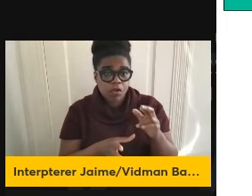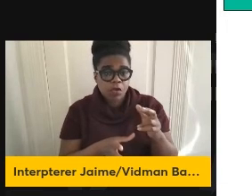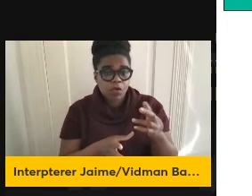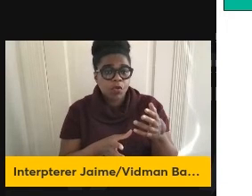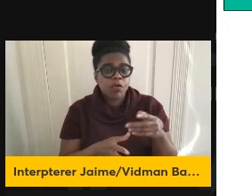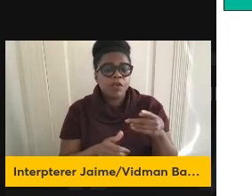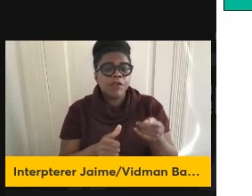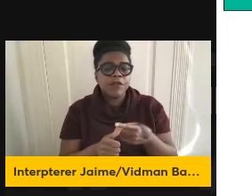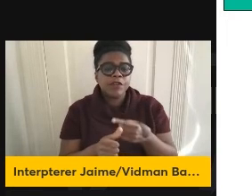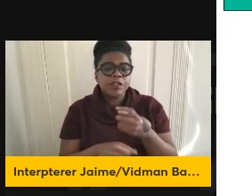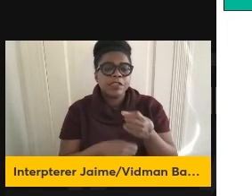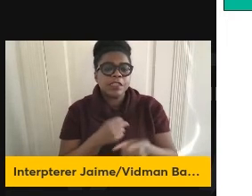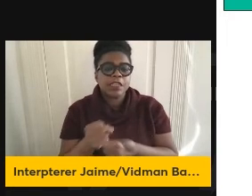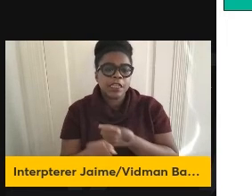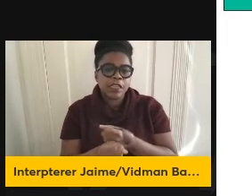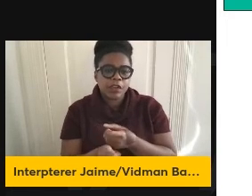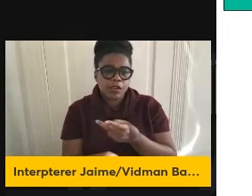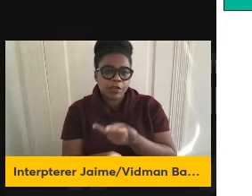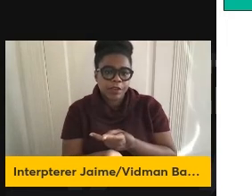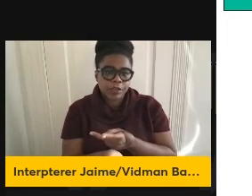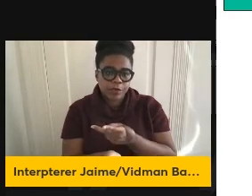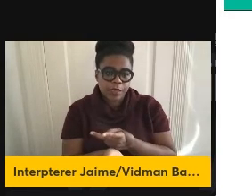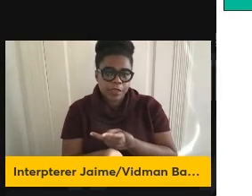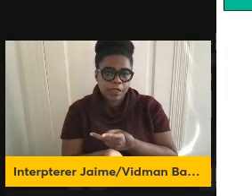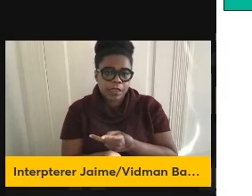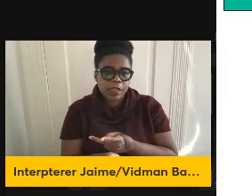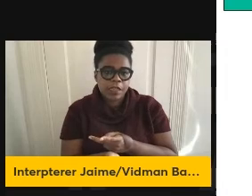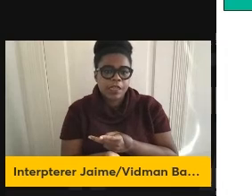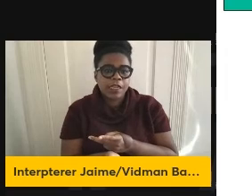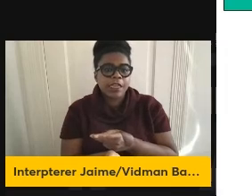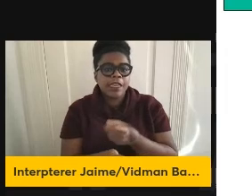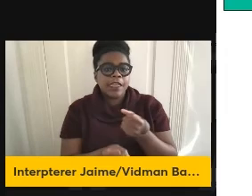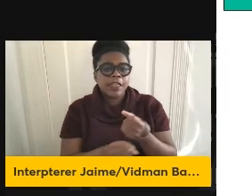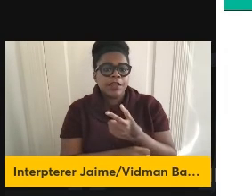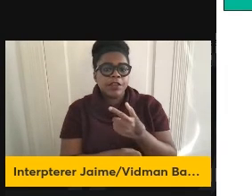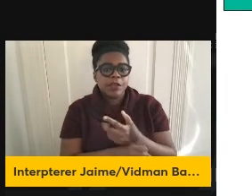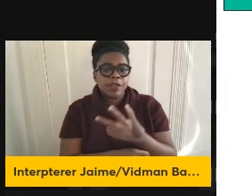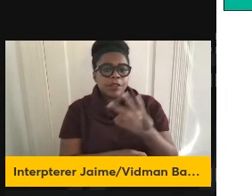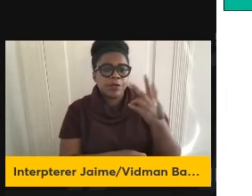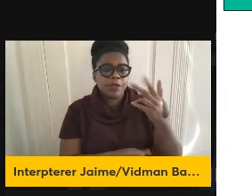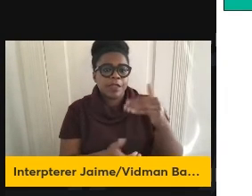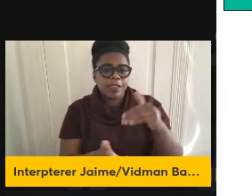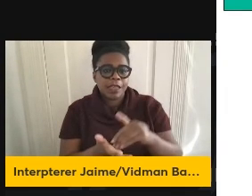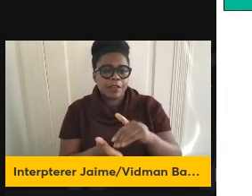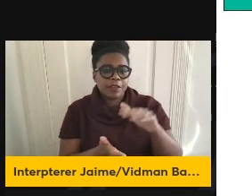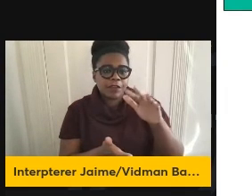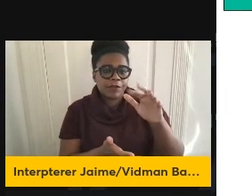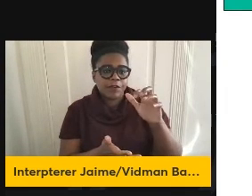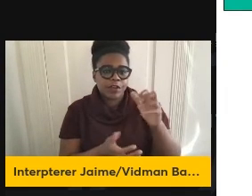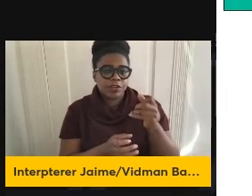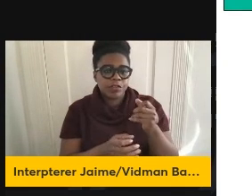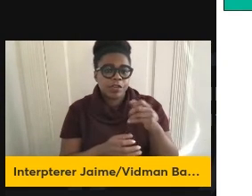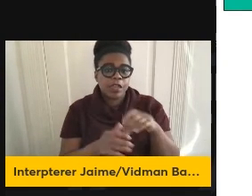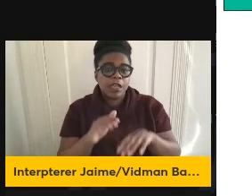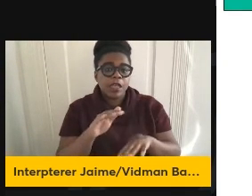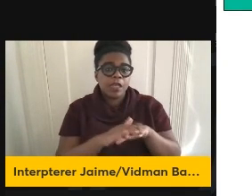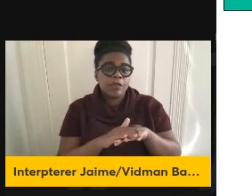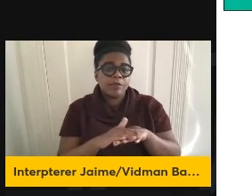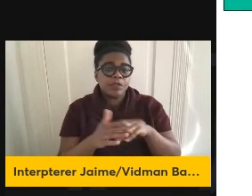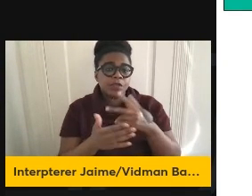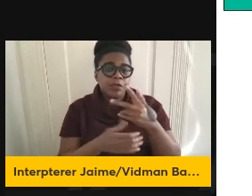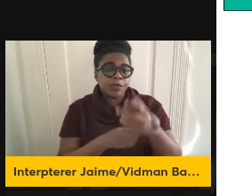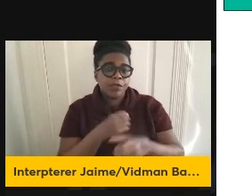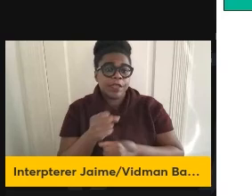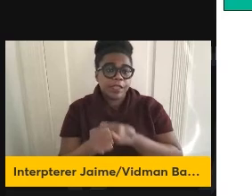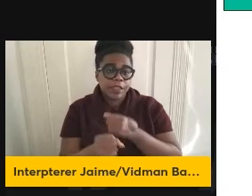student. The stipend is $34,000 per year for 3 years, which you can spread over 5